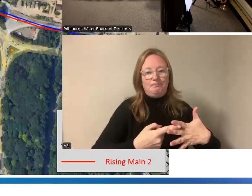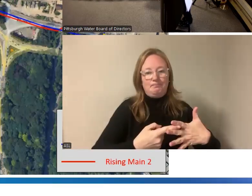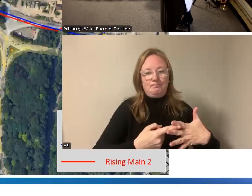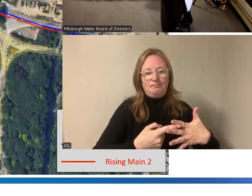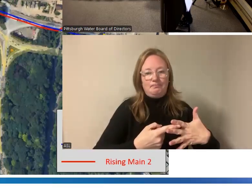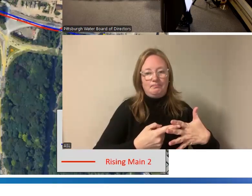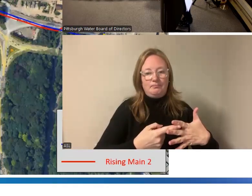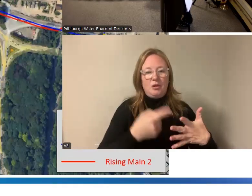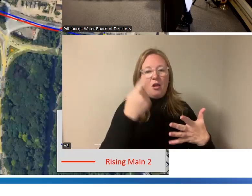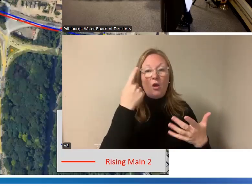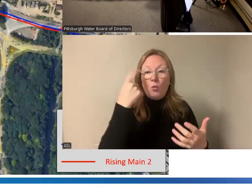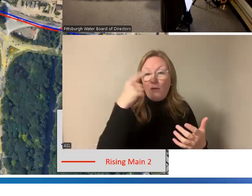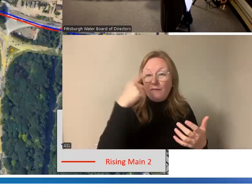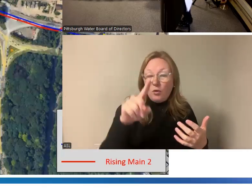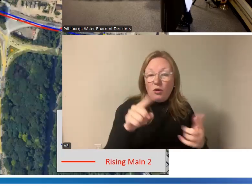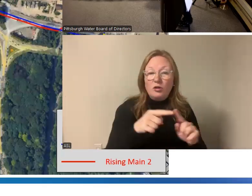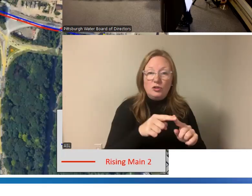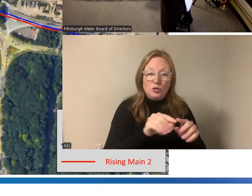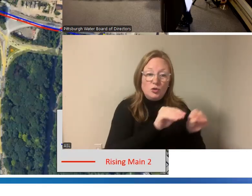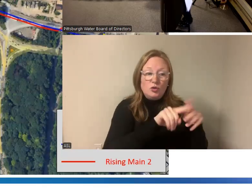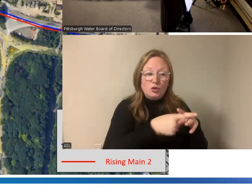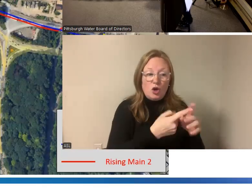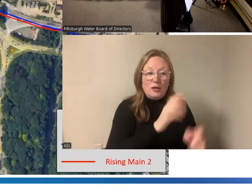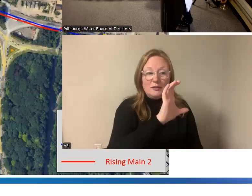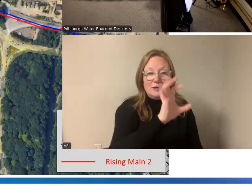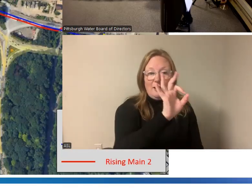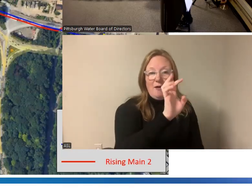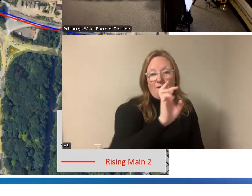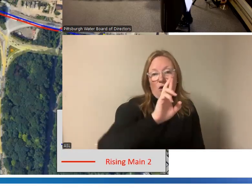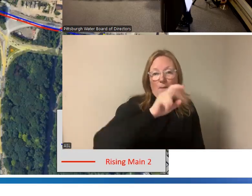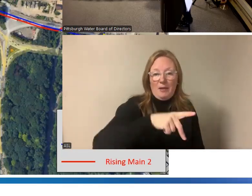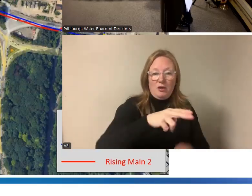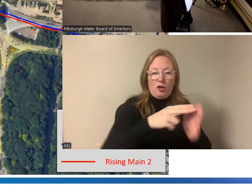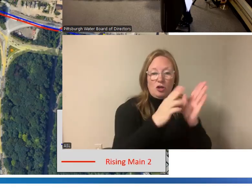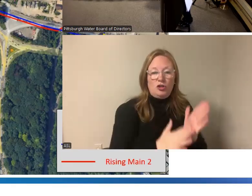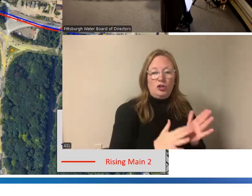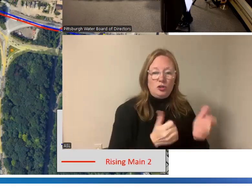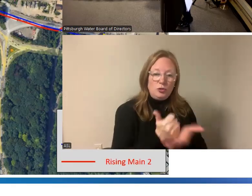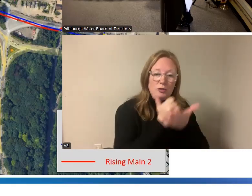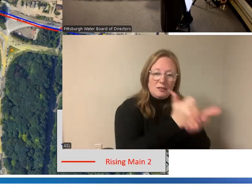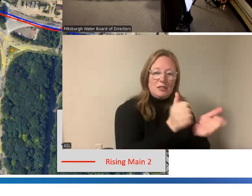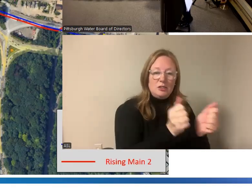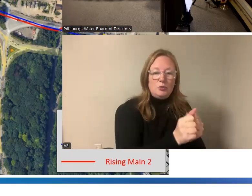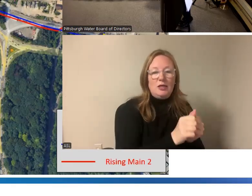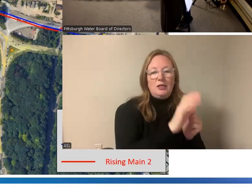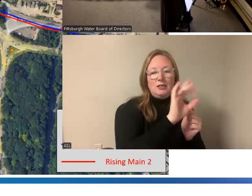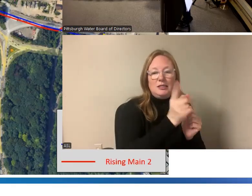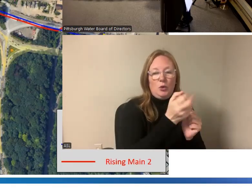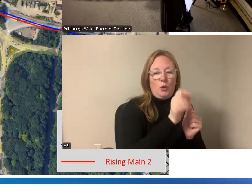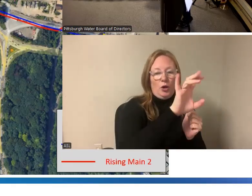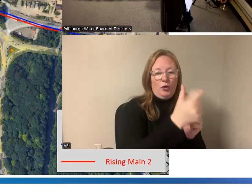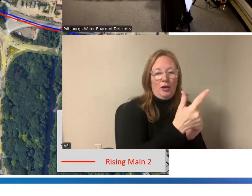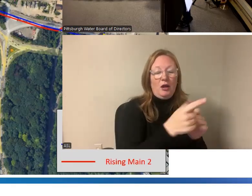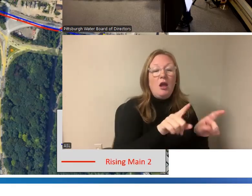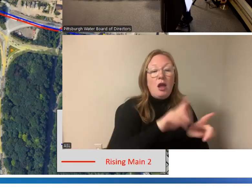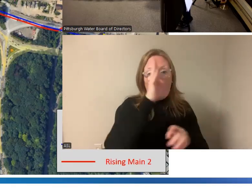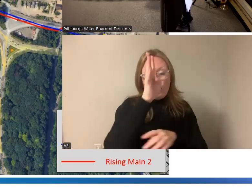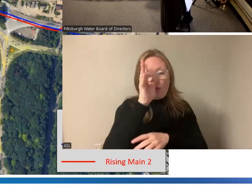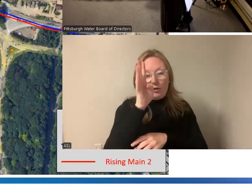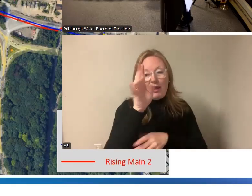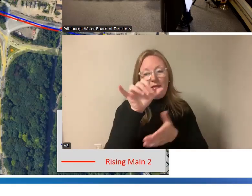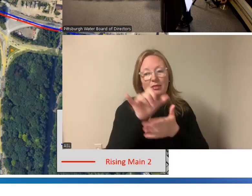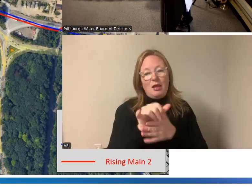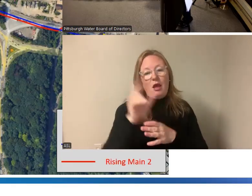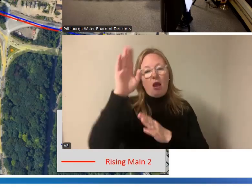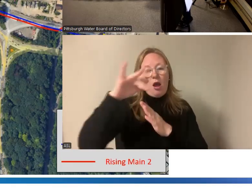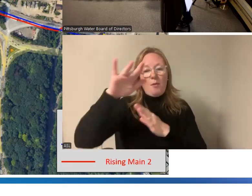to mobilize the CFRP contractor to assist with the dewatering and to create the upper and lower access points